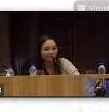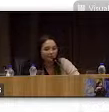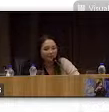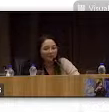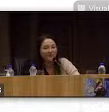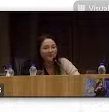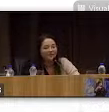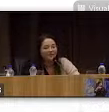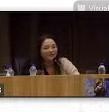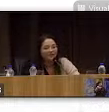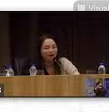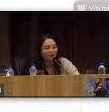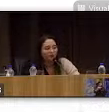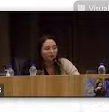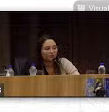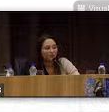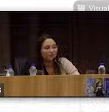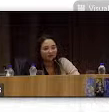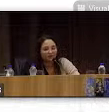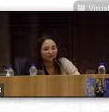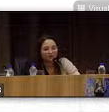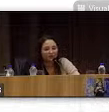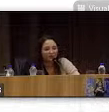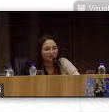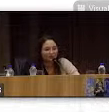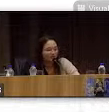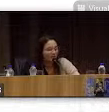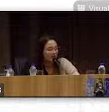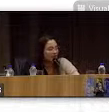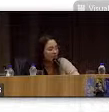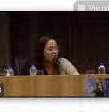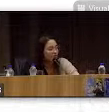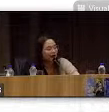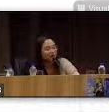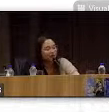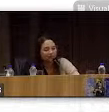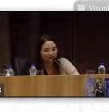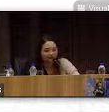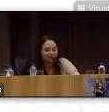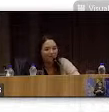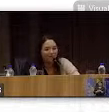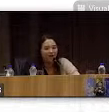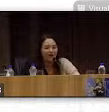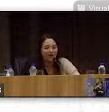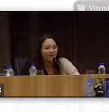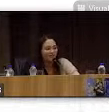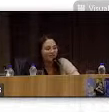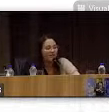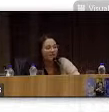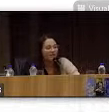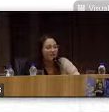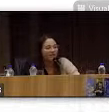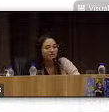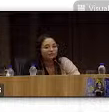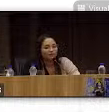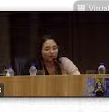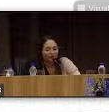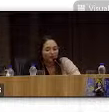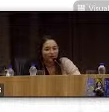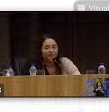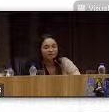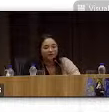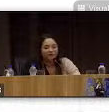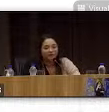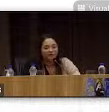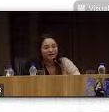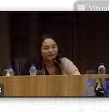Avelino e Felipe Costa. They helped us extracting these data. Our patients,